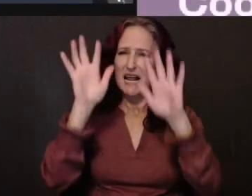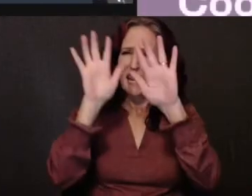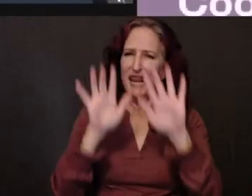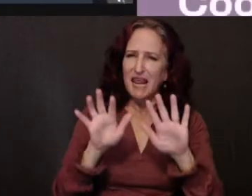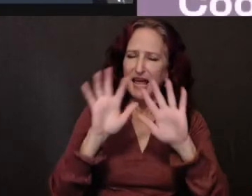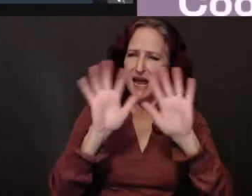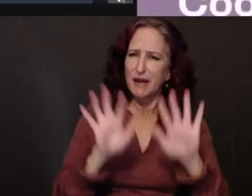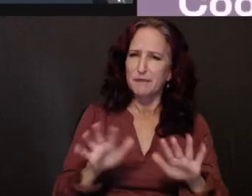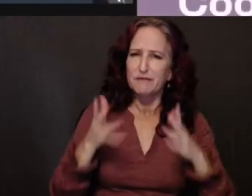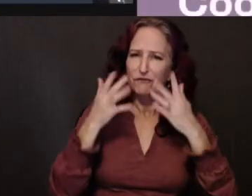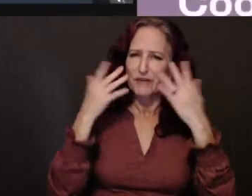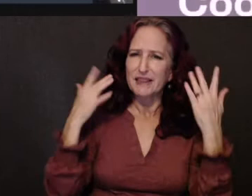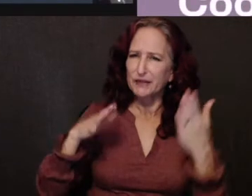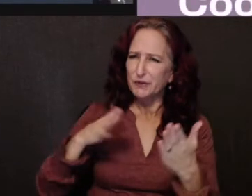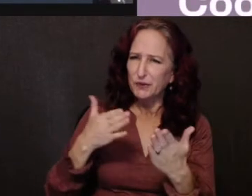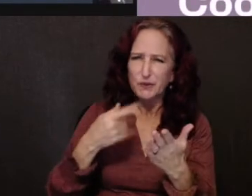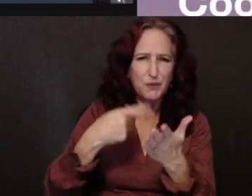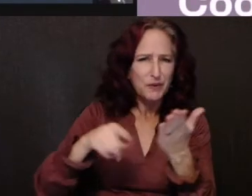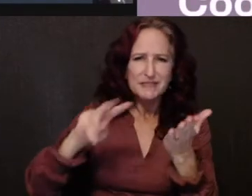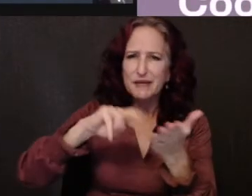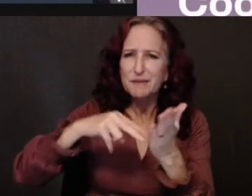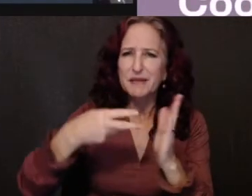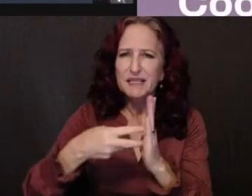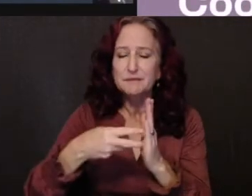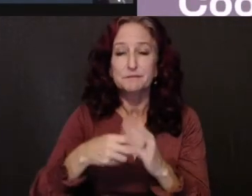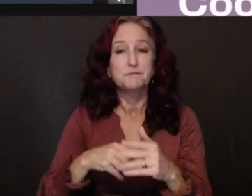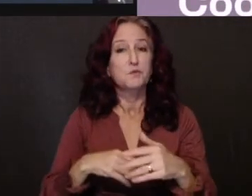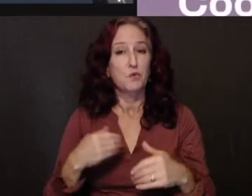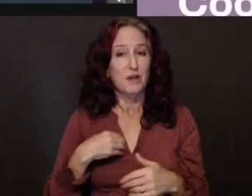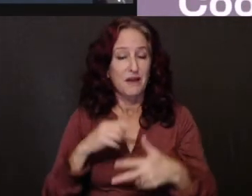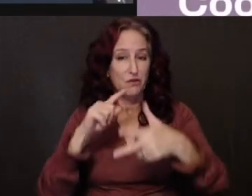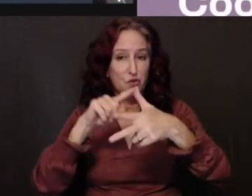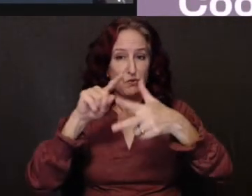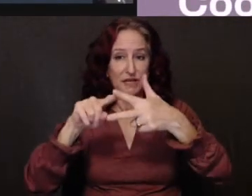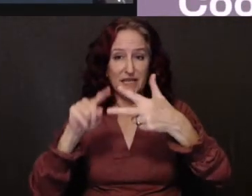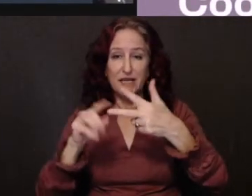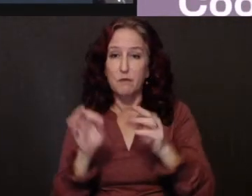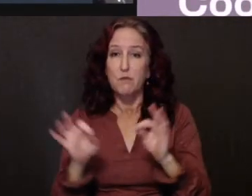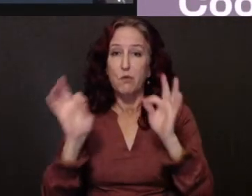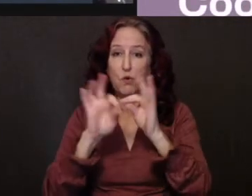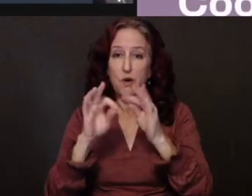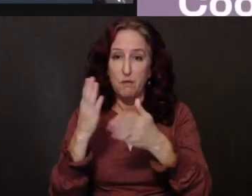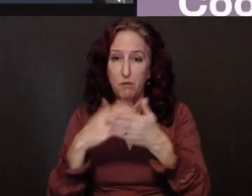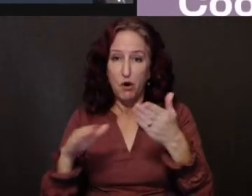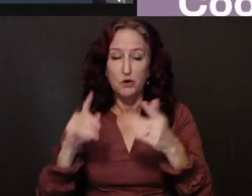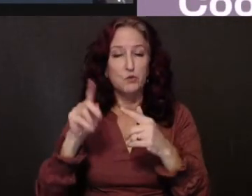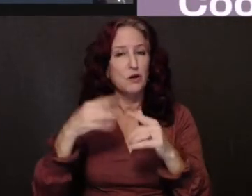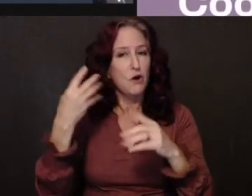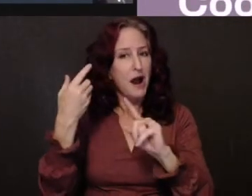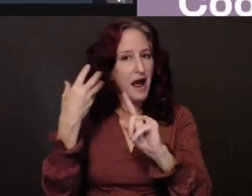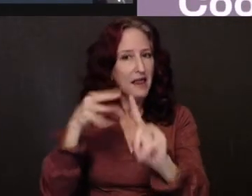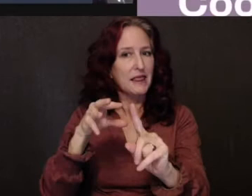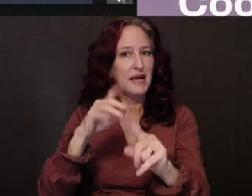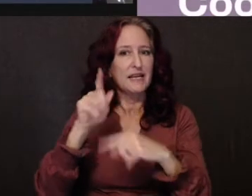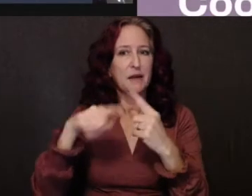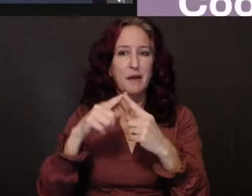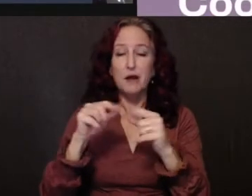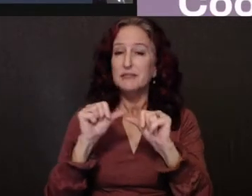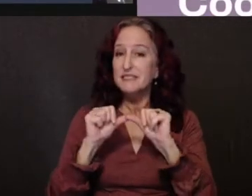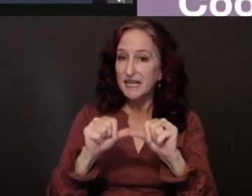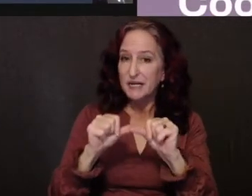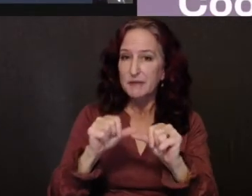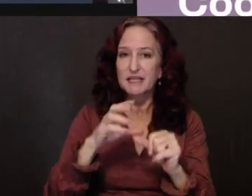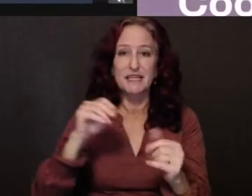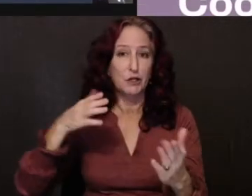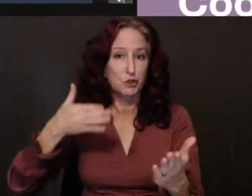Now, you may be wondering, what did he mean when he said climate-friendly cooking? Well, for this specific event, there are 3 core elements that we are